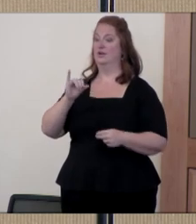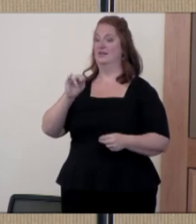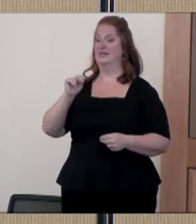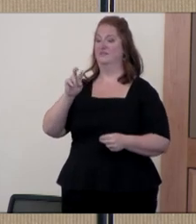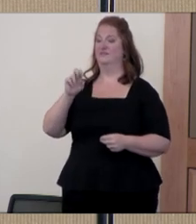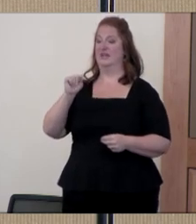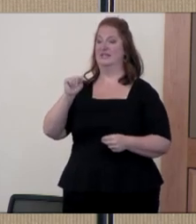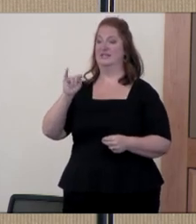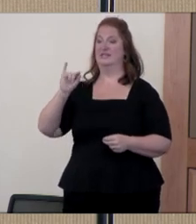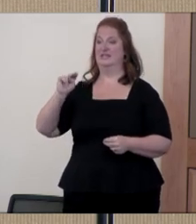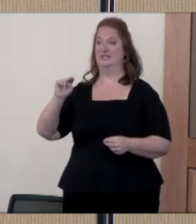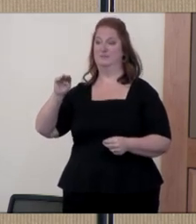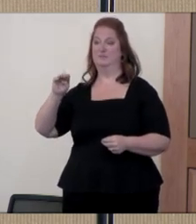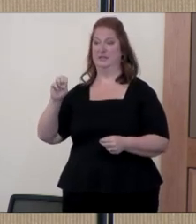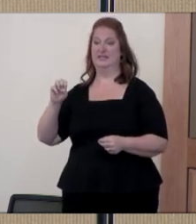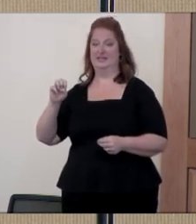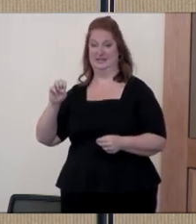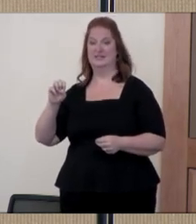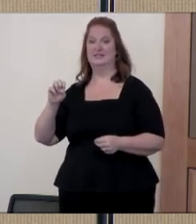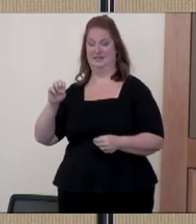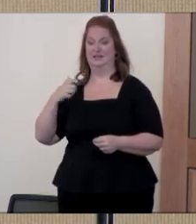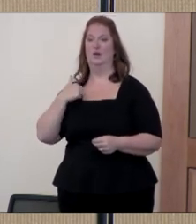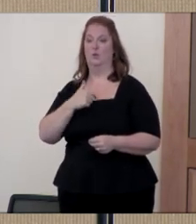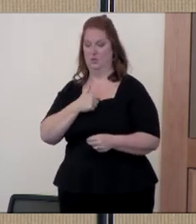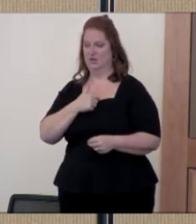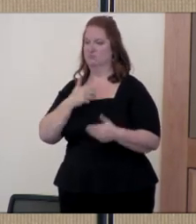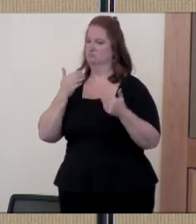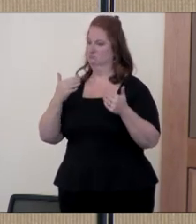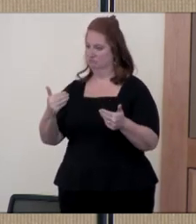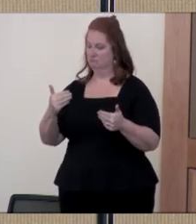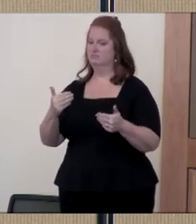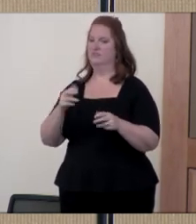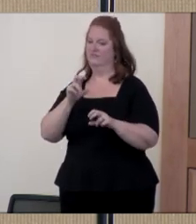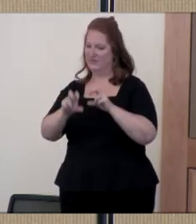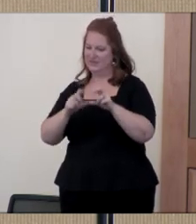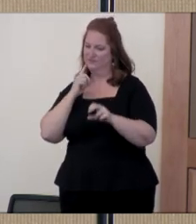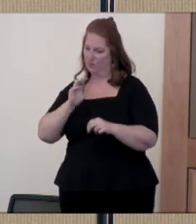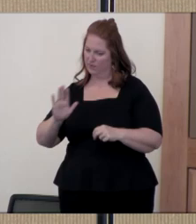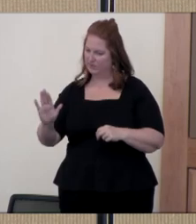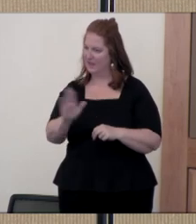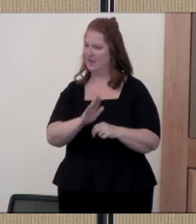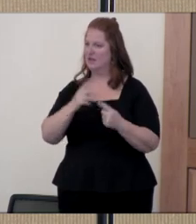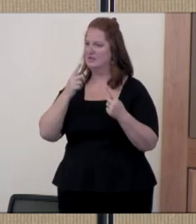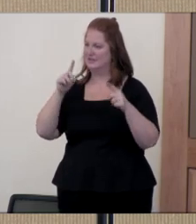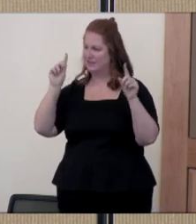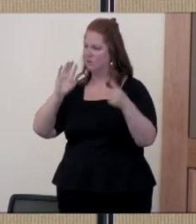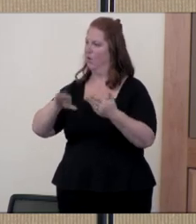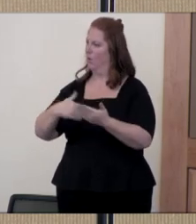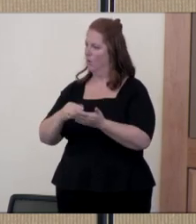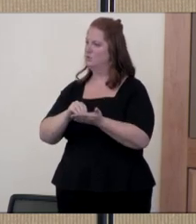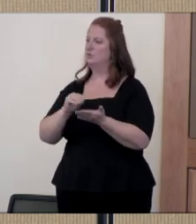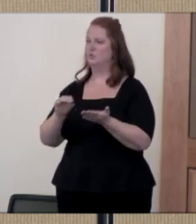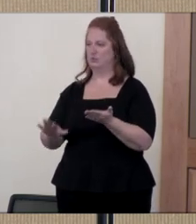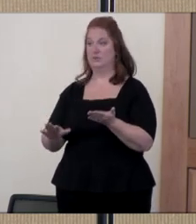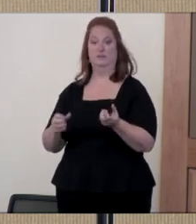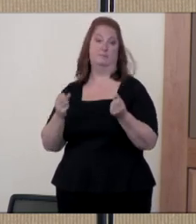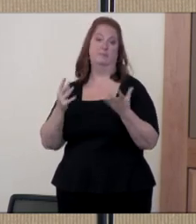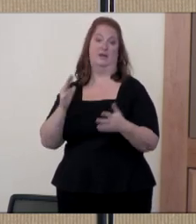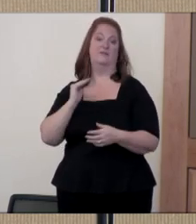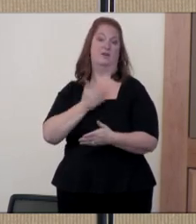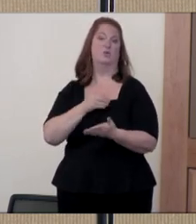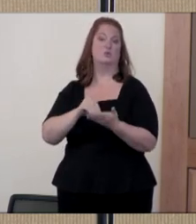campaign, and that's exactly what we're doing. We're investing in the success of all of our students, and many of our